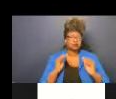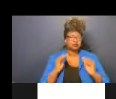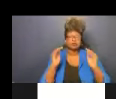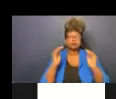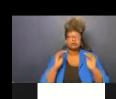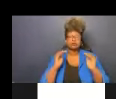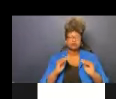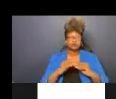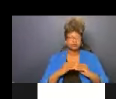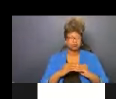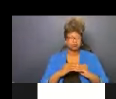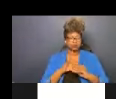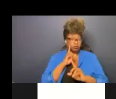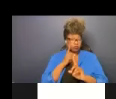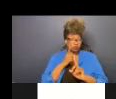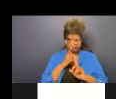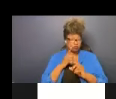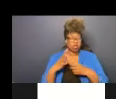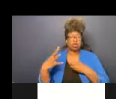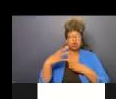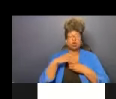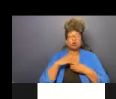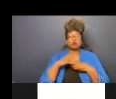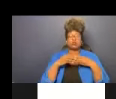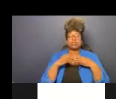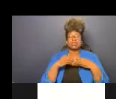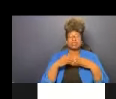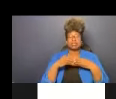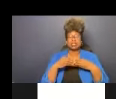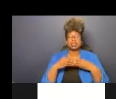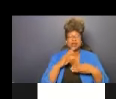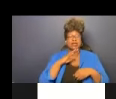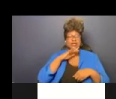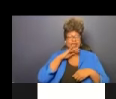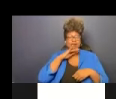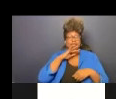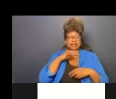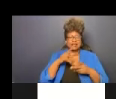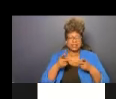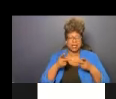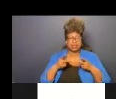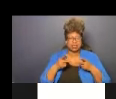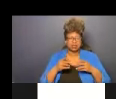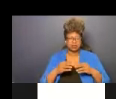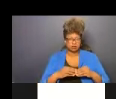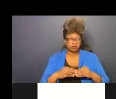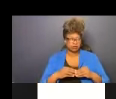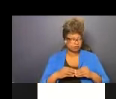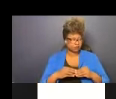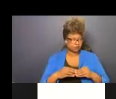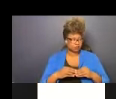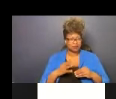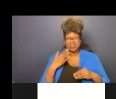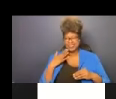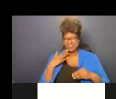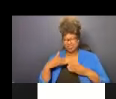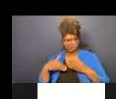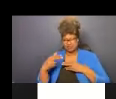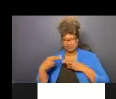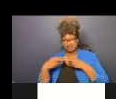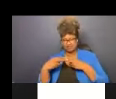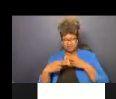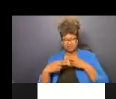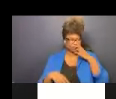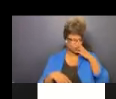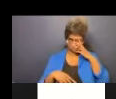is incorporate resilience into contaminated sites. So we can just go to that next slide. Thank you. So